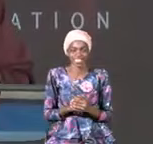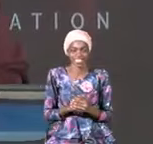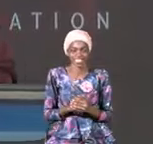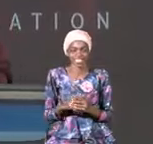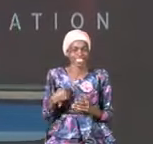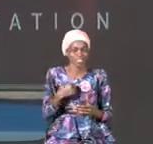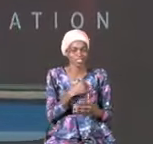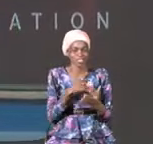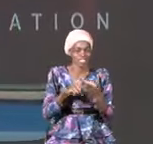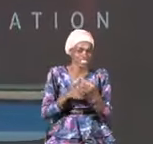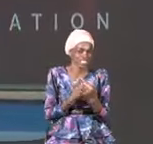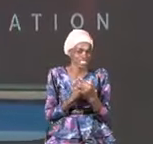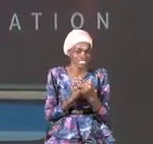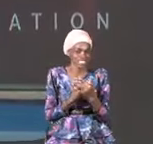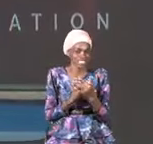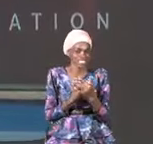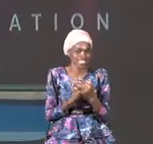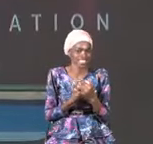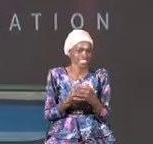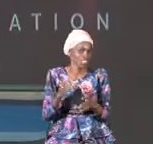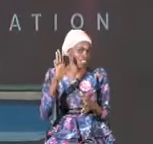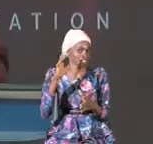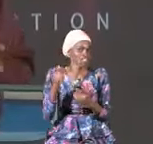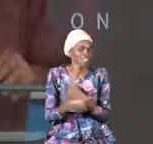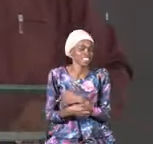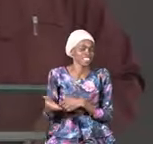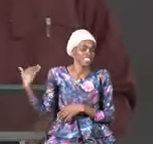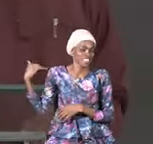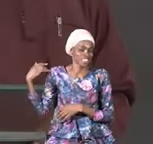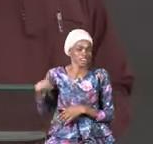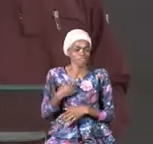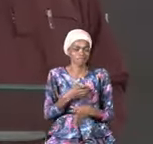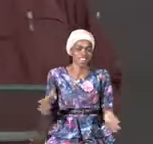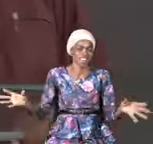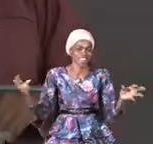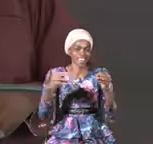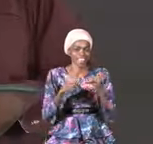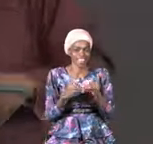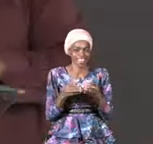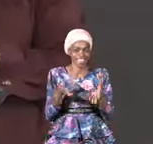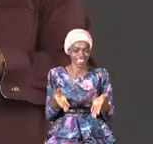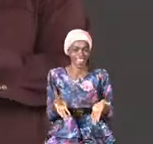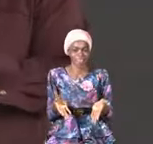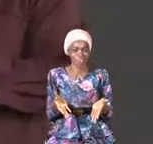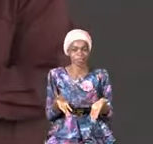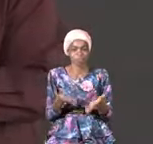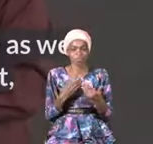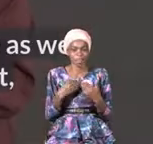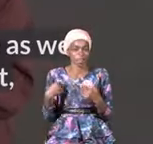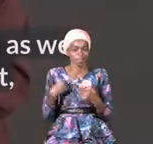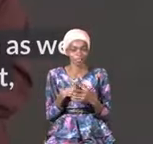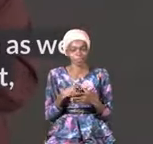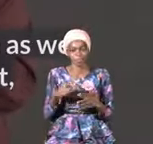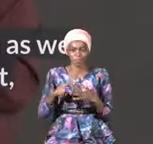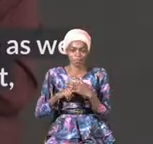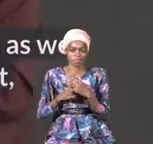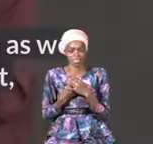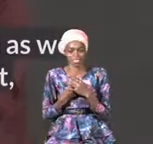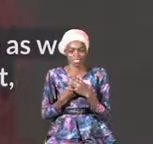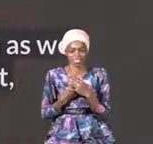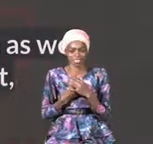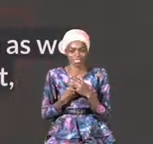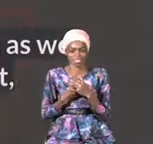We started 5 days ago and we gathered here as we commenced